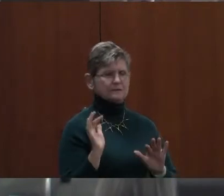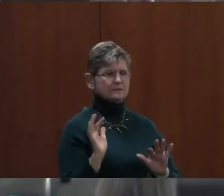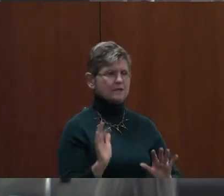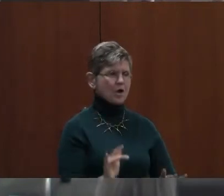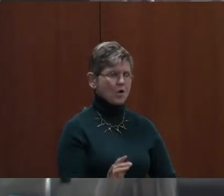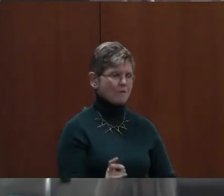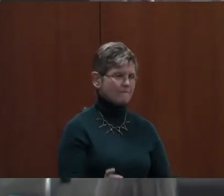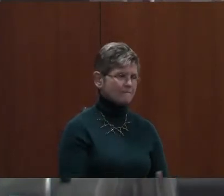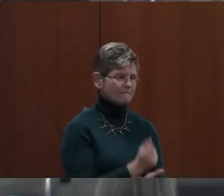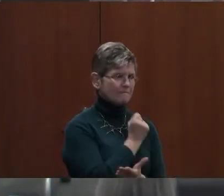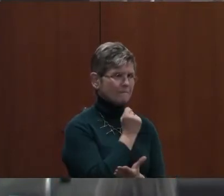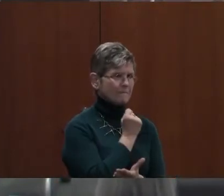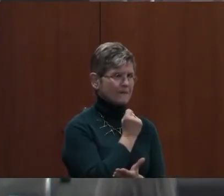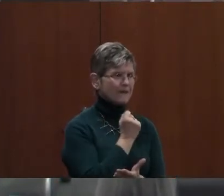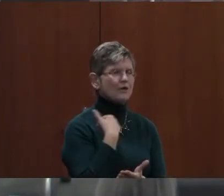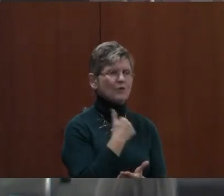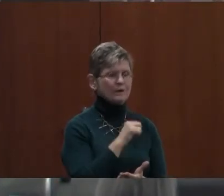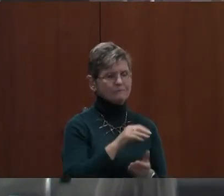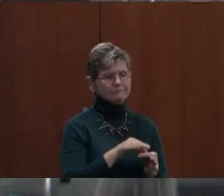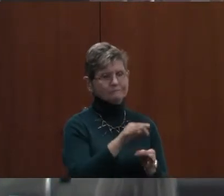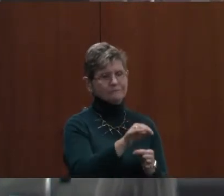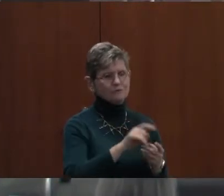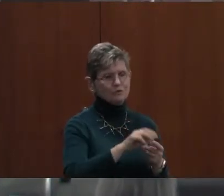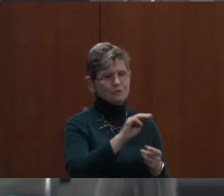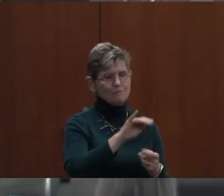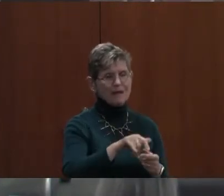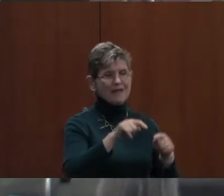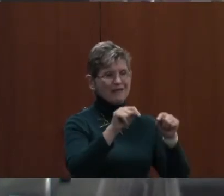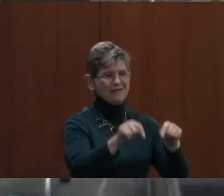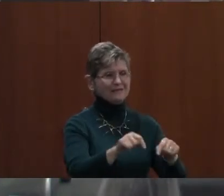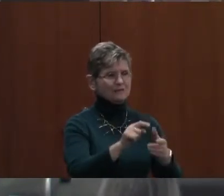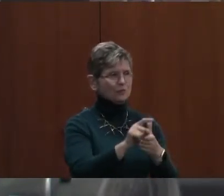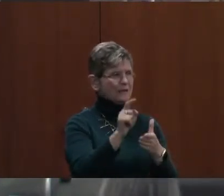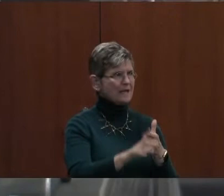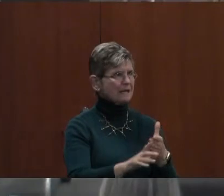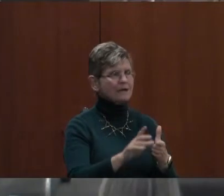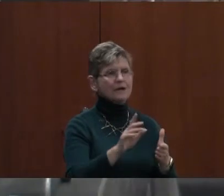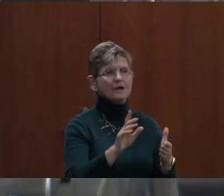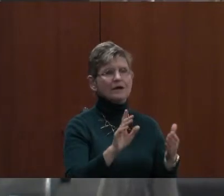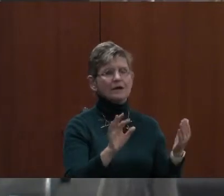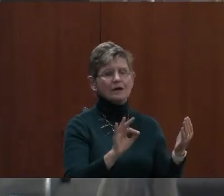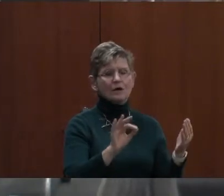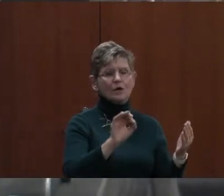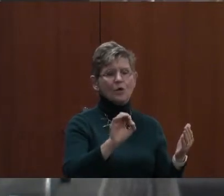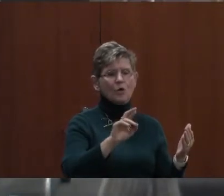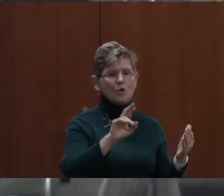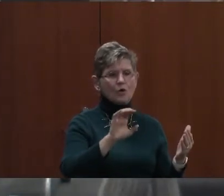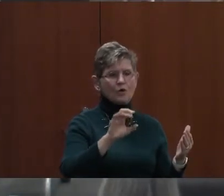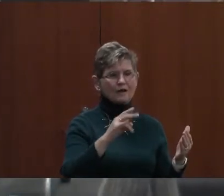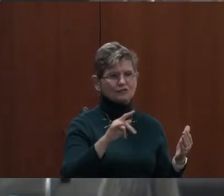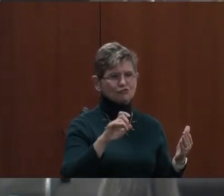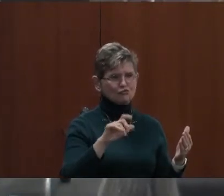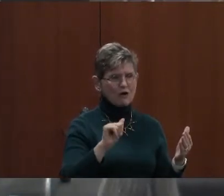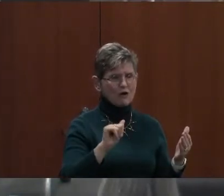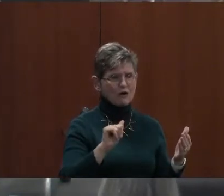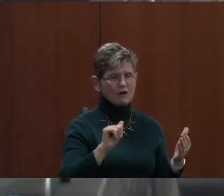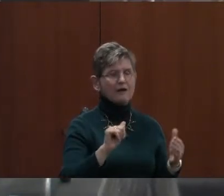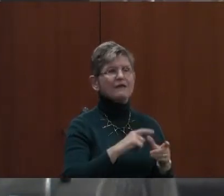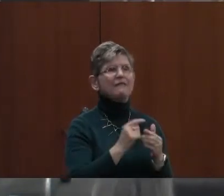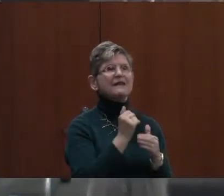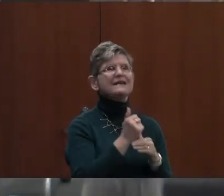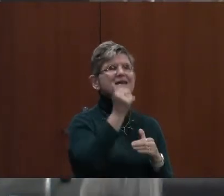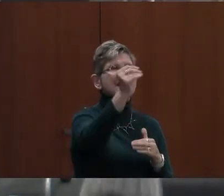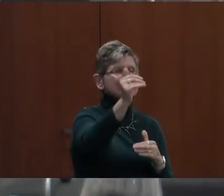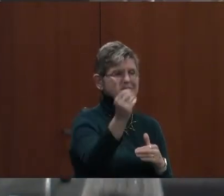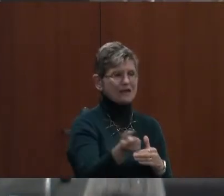reschedule in May. But this coming weekend will be the the orchestra concert, and then the following Saturday will be the